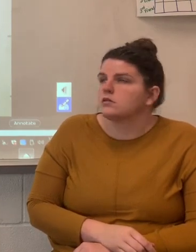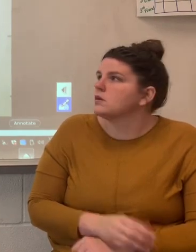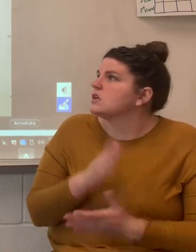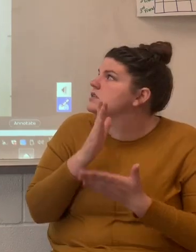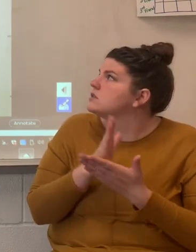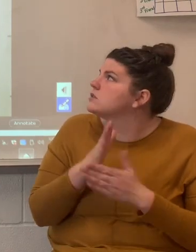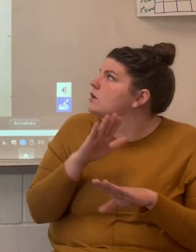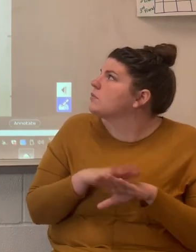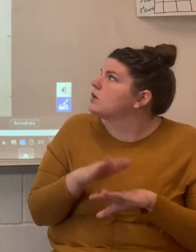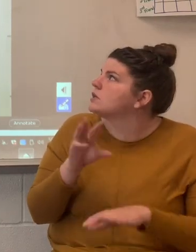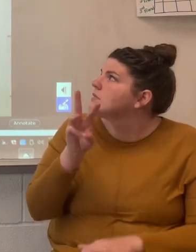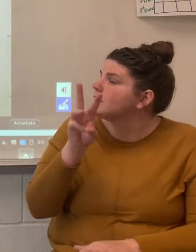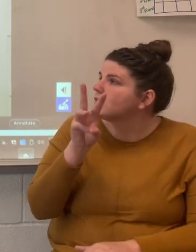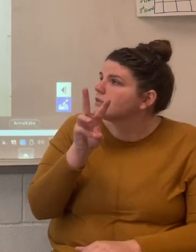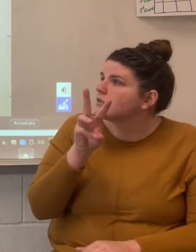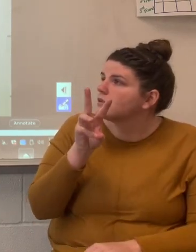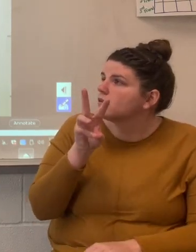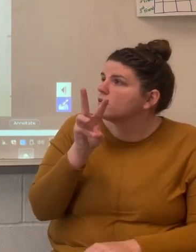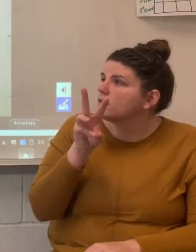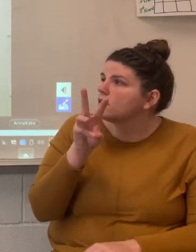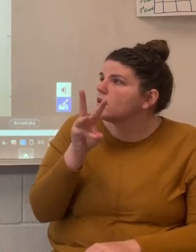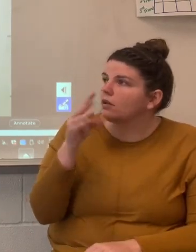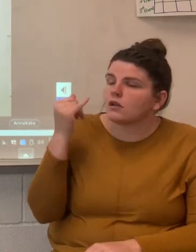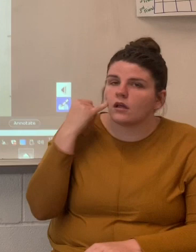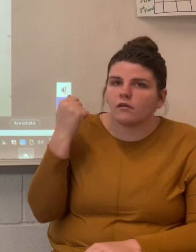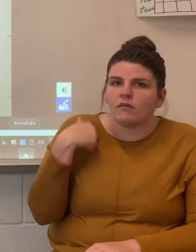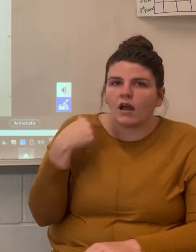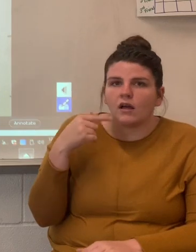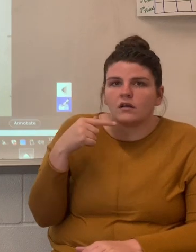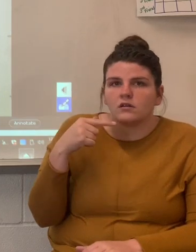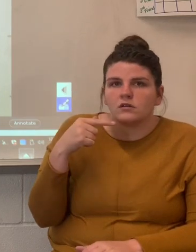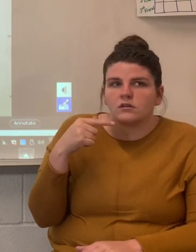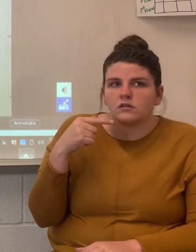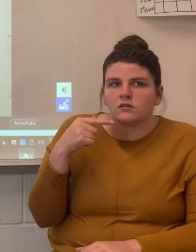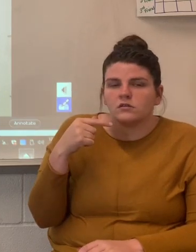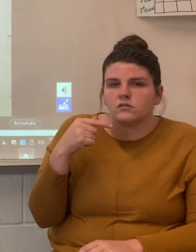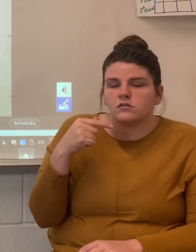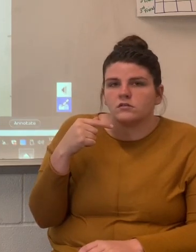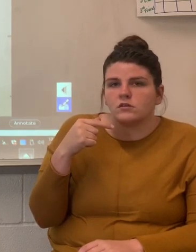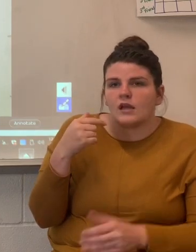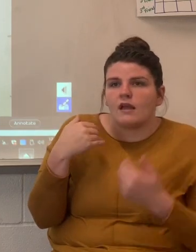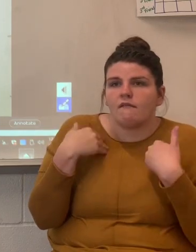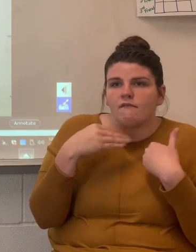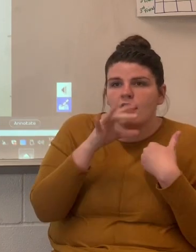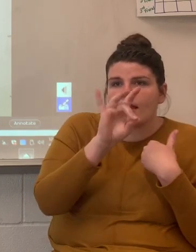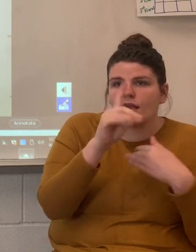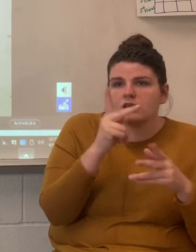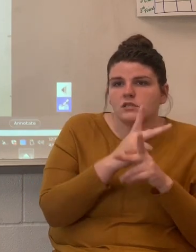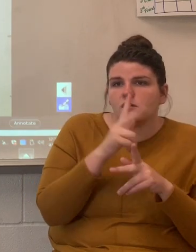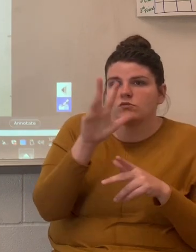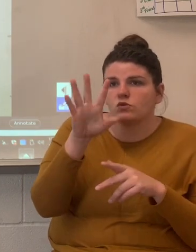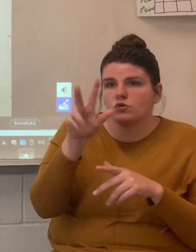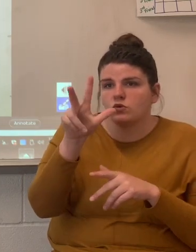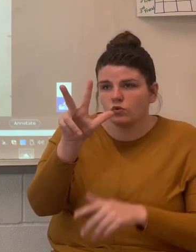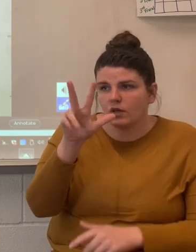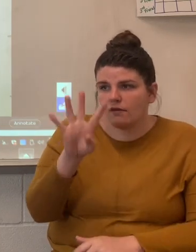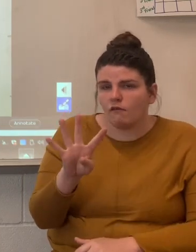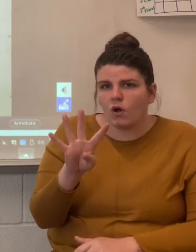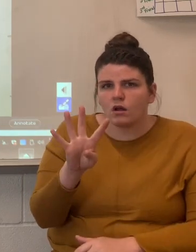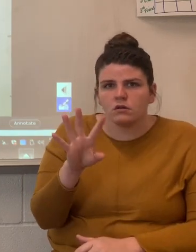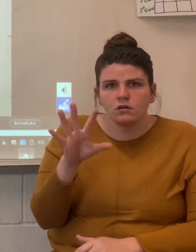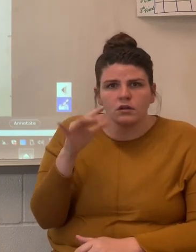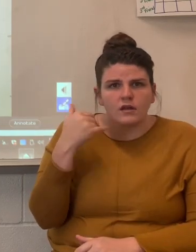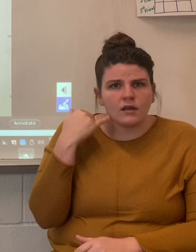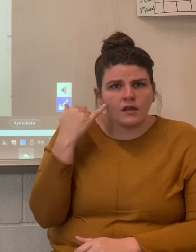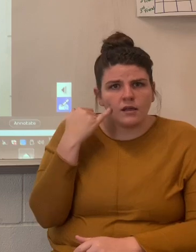6. So if I were just to take 8 times 3/4, if I work